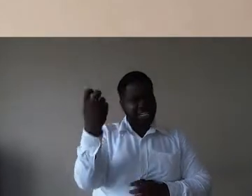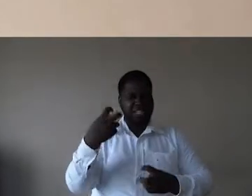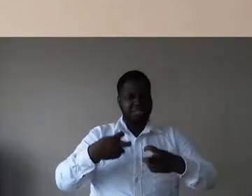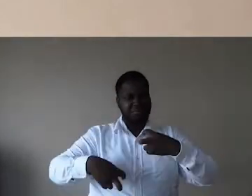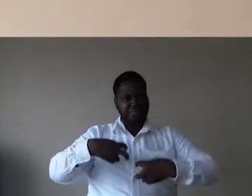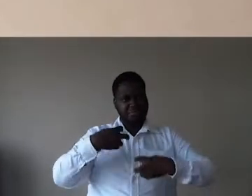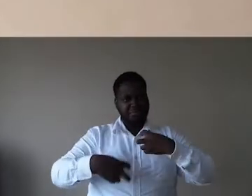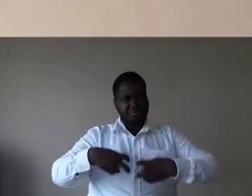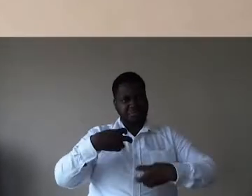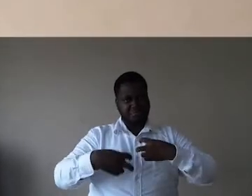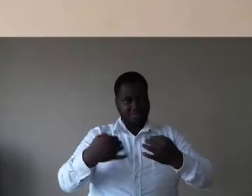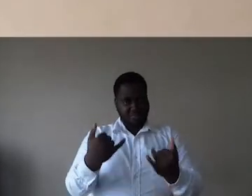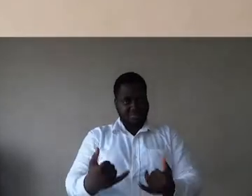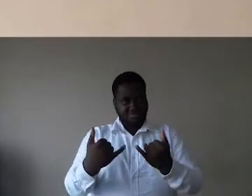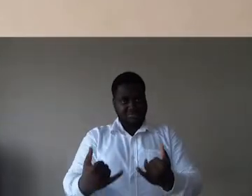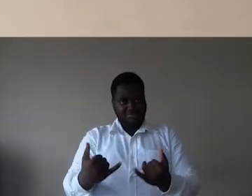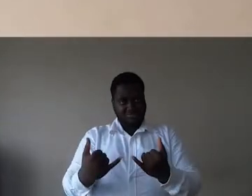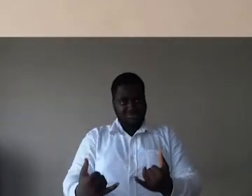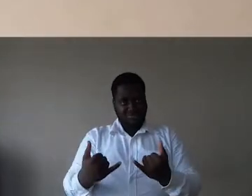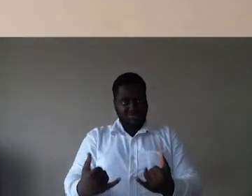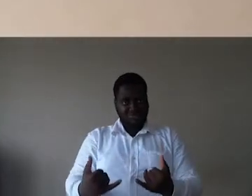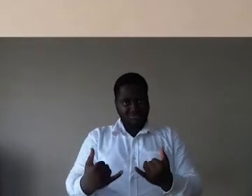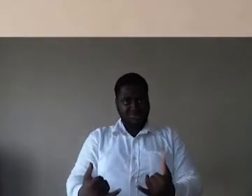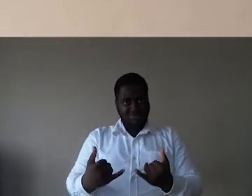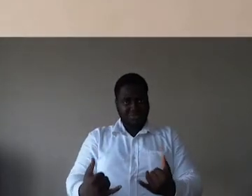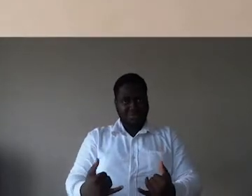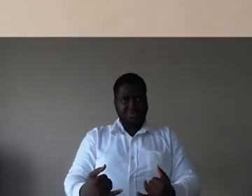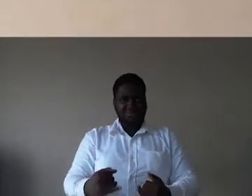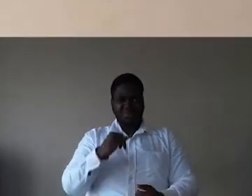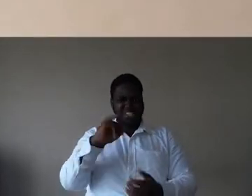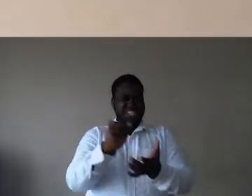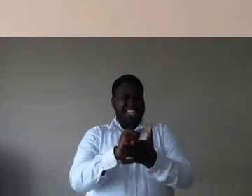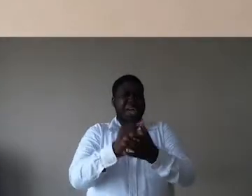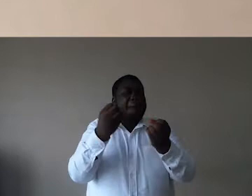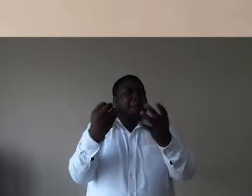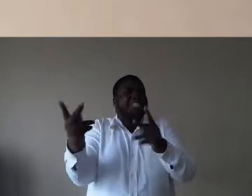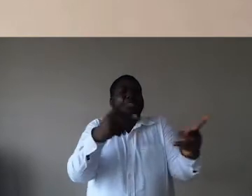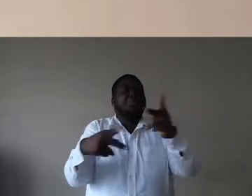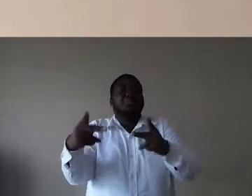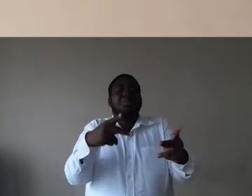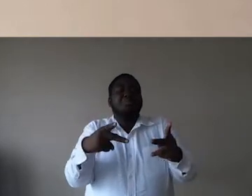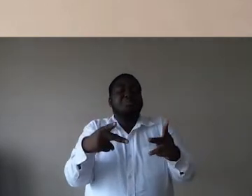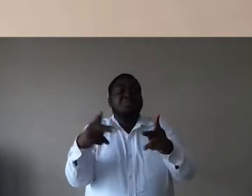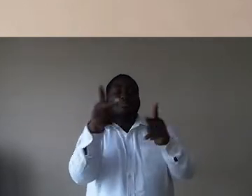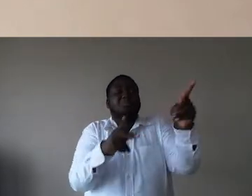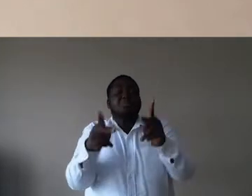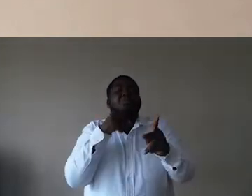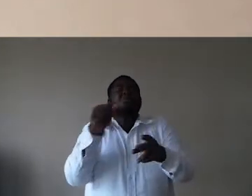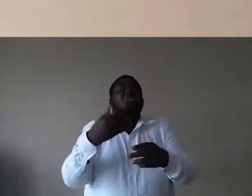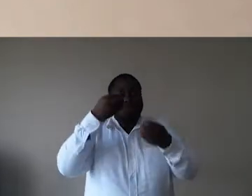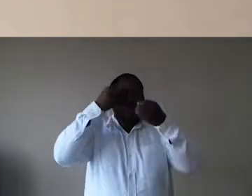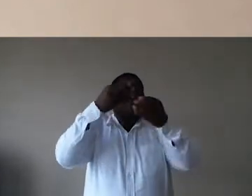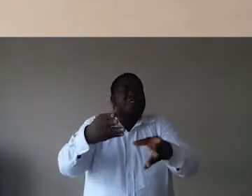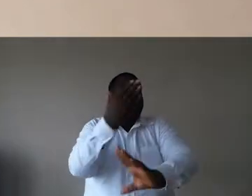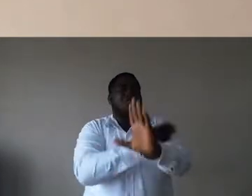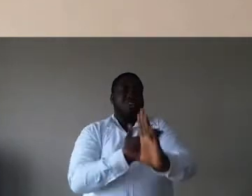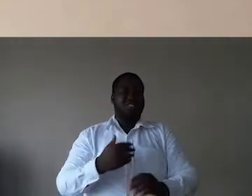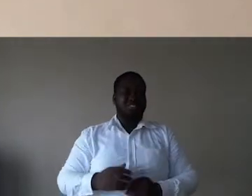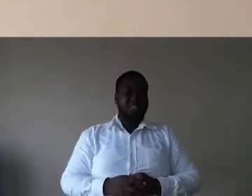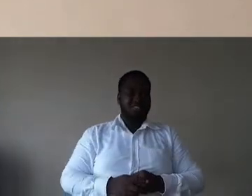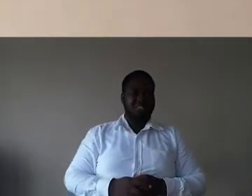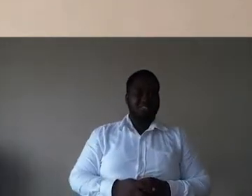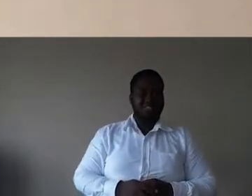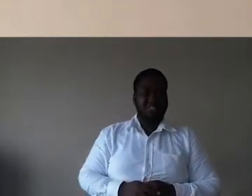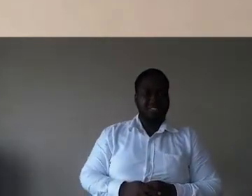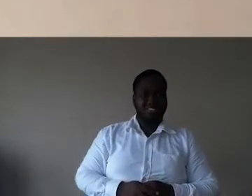problem in our religious setting is a lack of obedience of God's word. God has said so many things in His word. He has given men so many commands in His